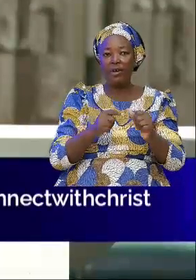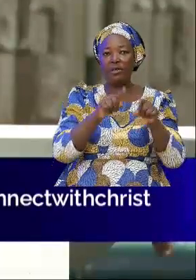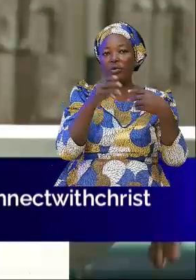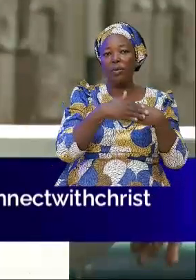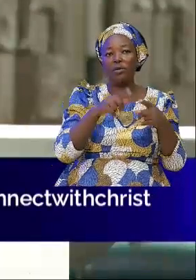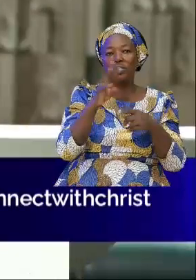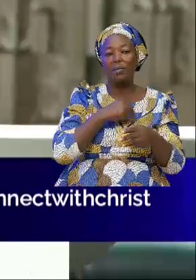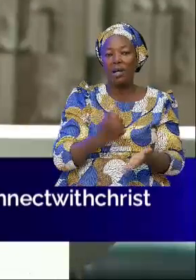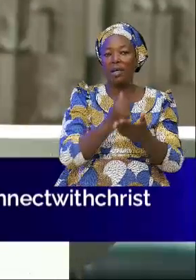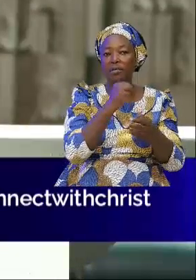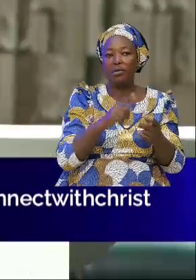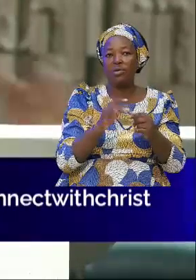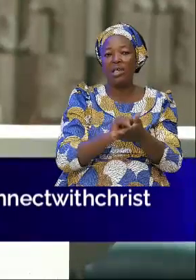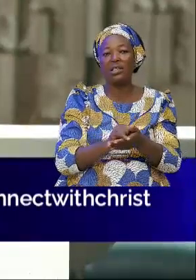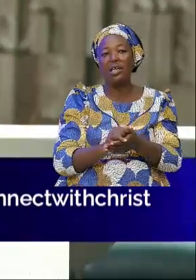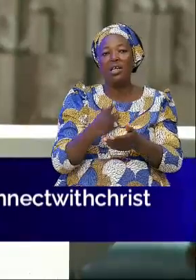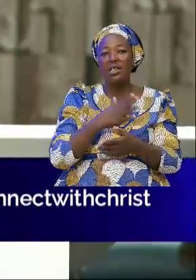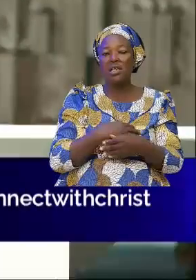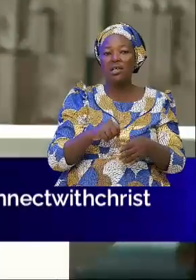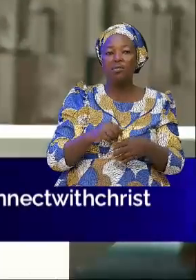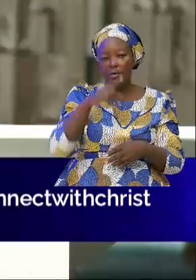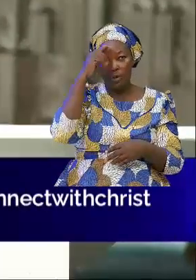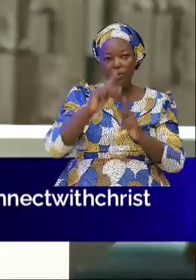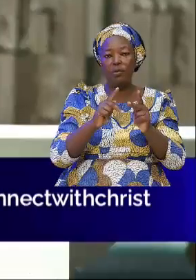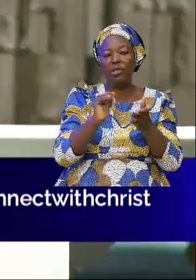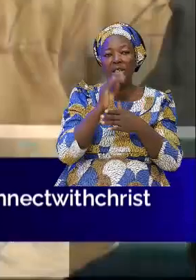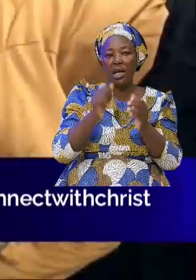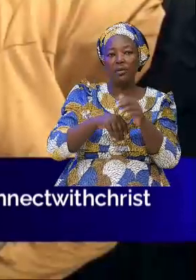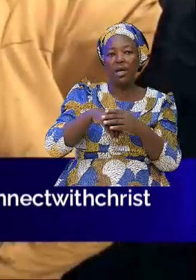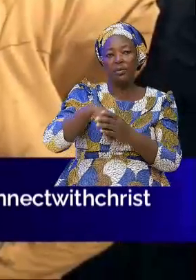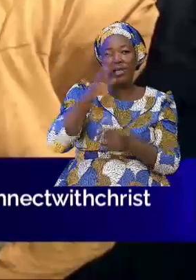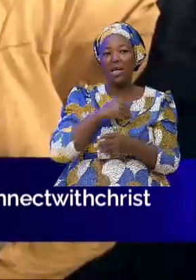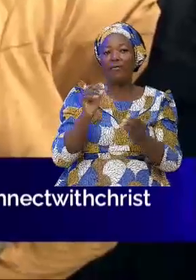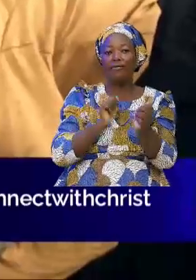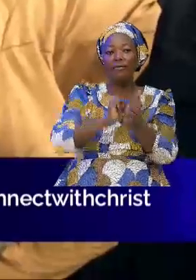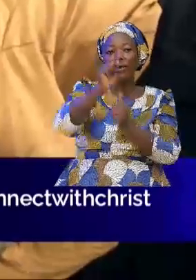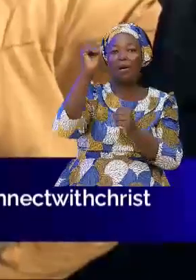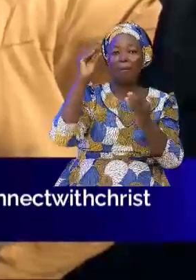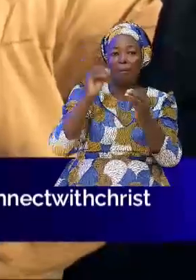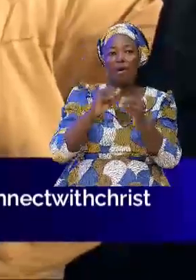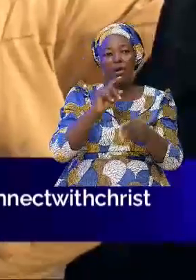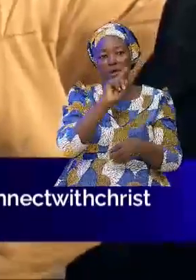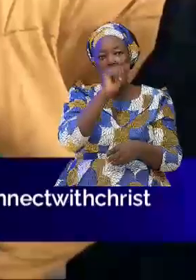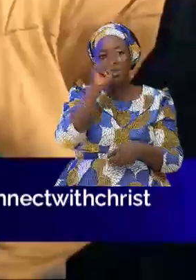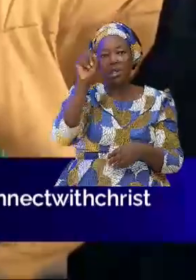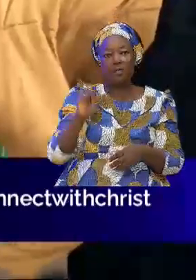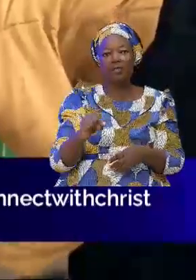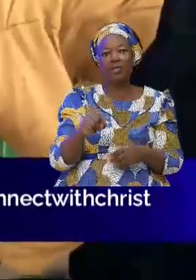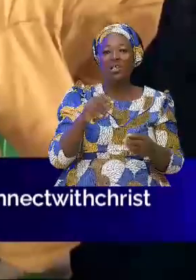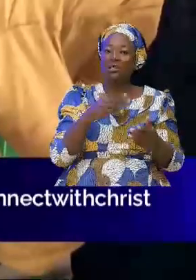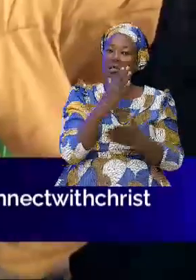to them so that you can help the counselors over there, because the people outside are far